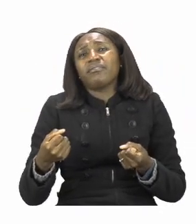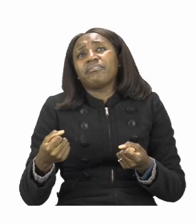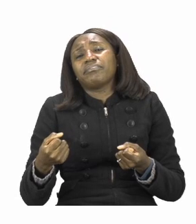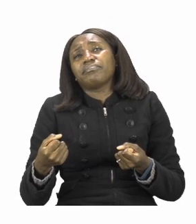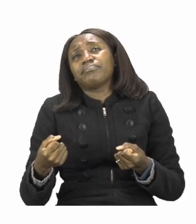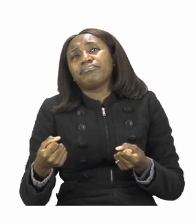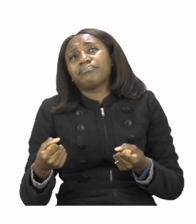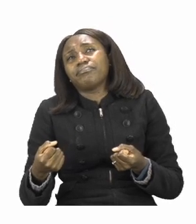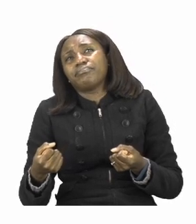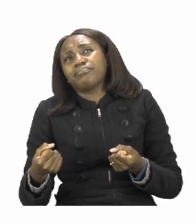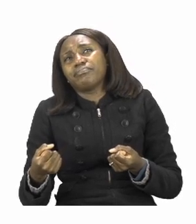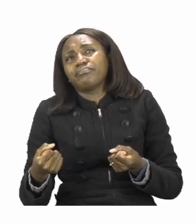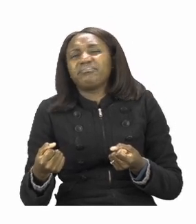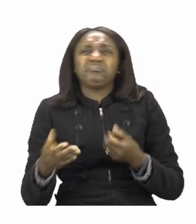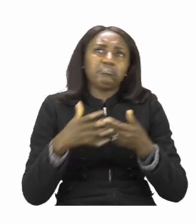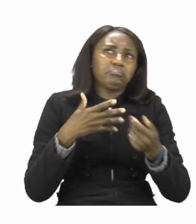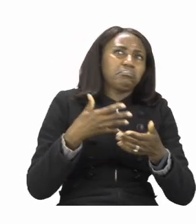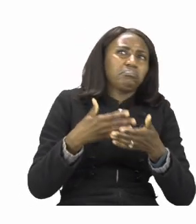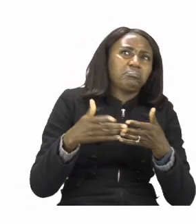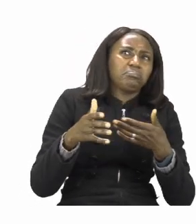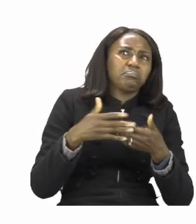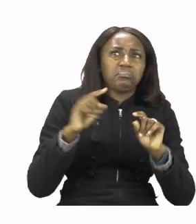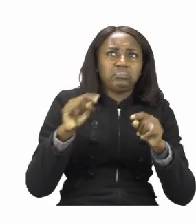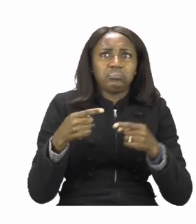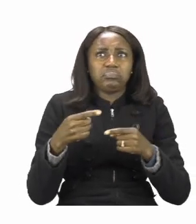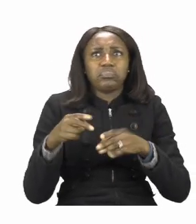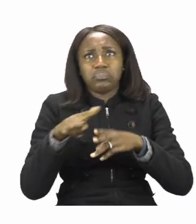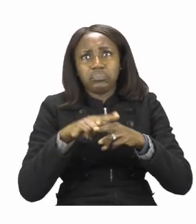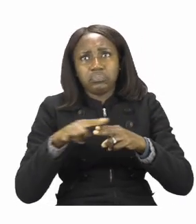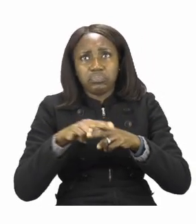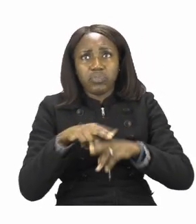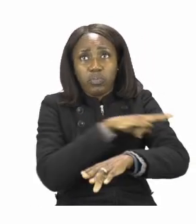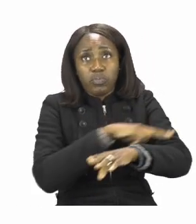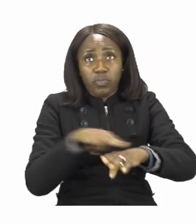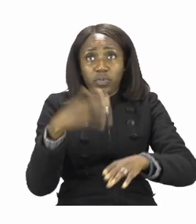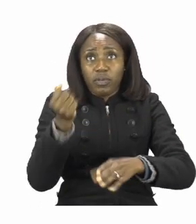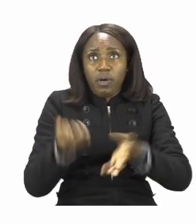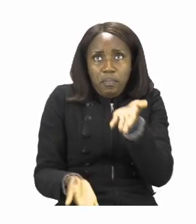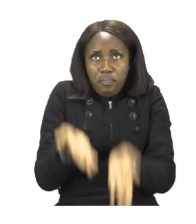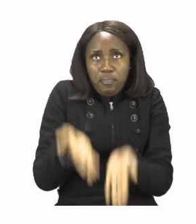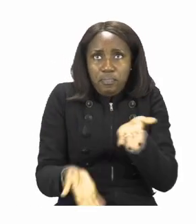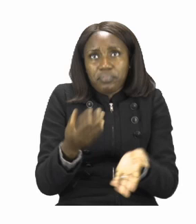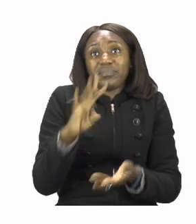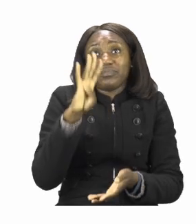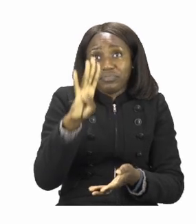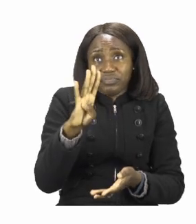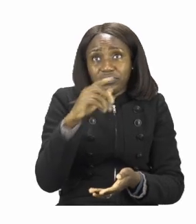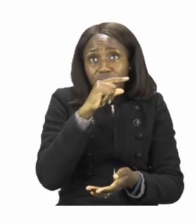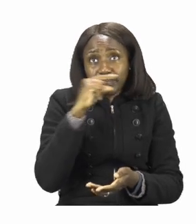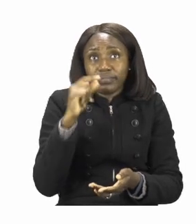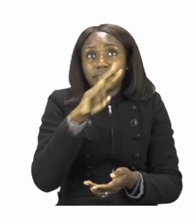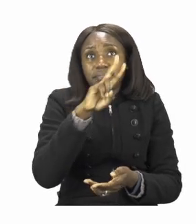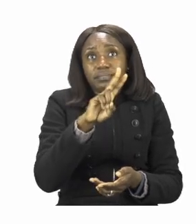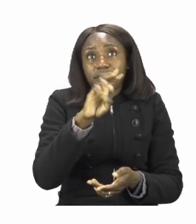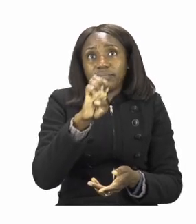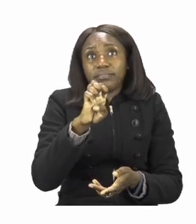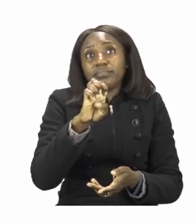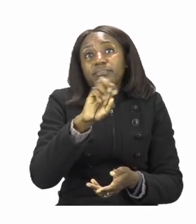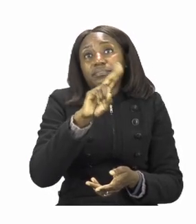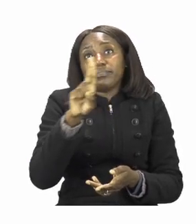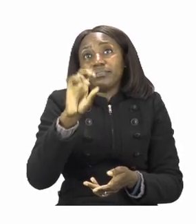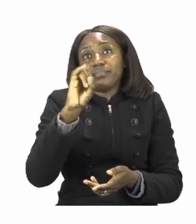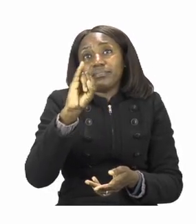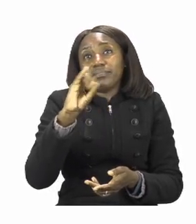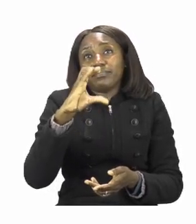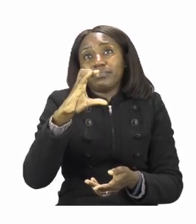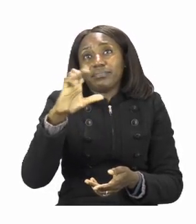truck. Any sort of vehicle that has 4 wheels is a vehicle. An ambulance and